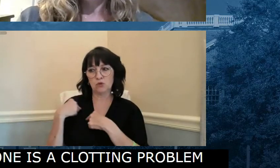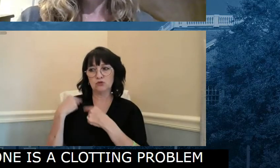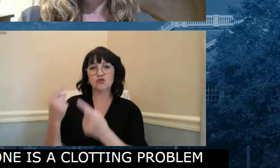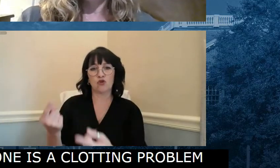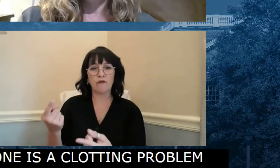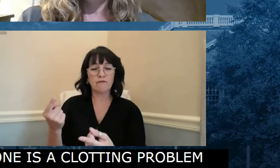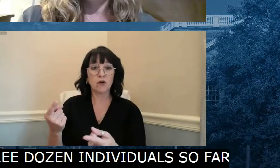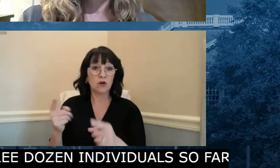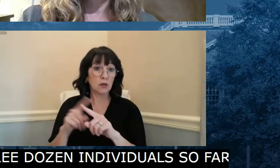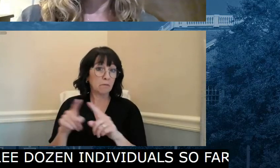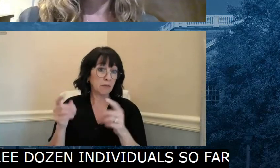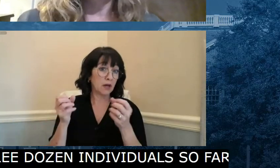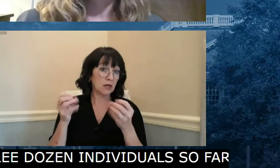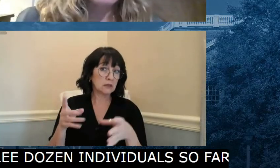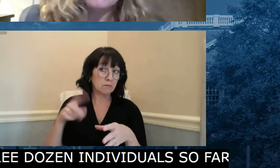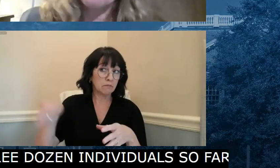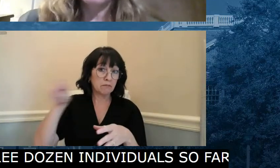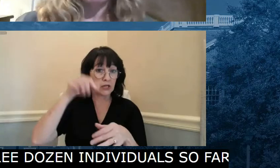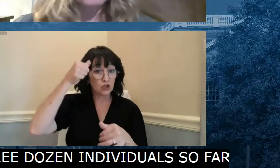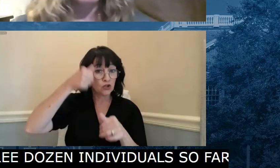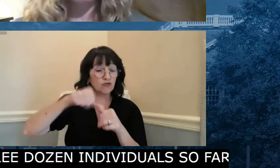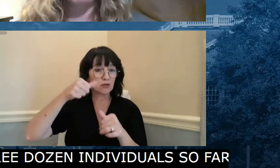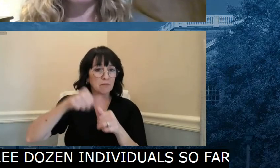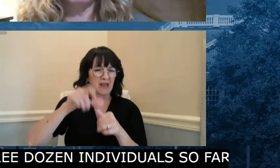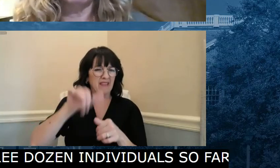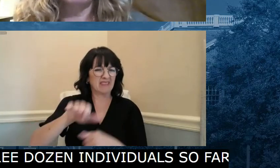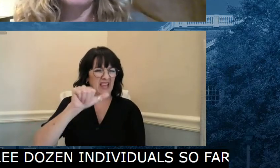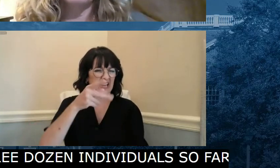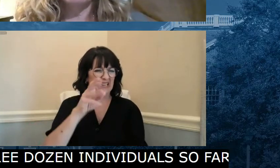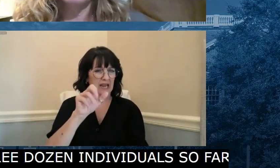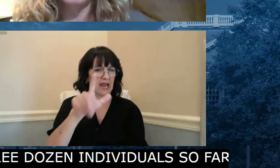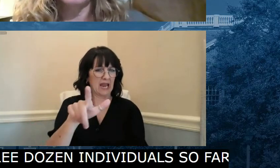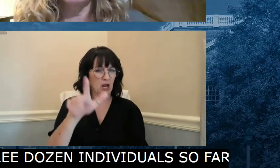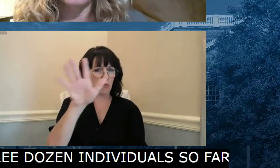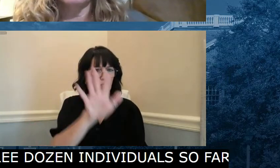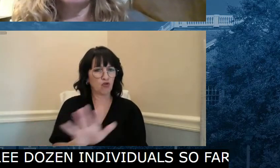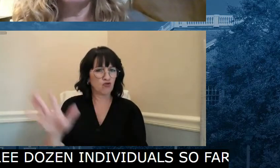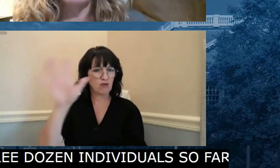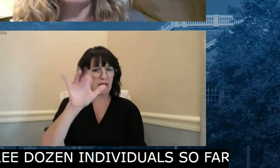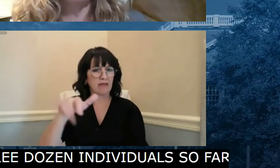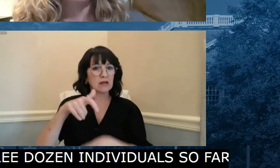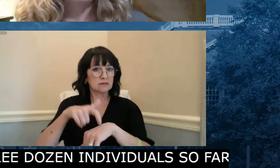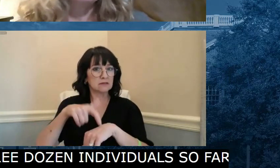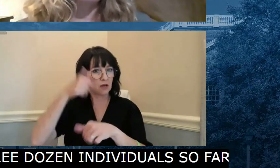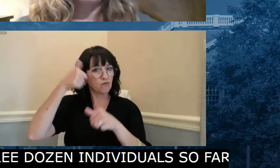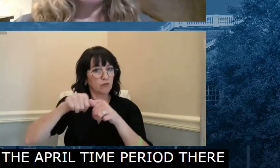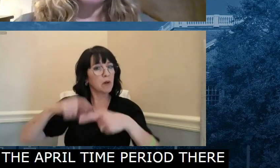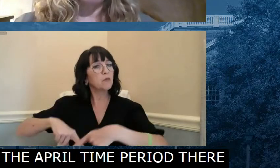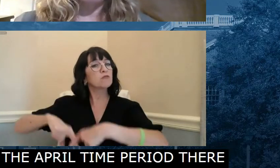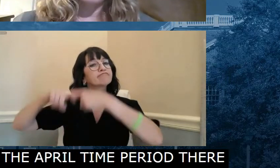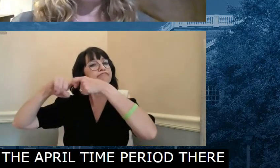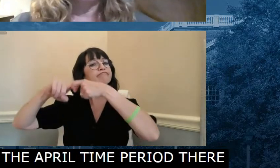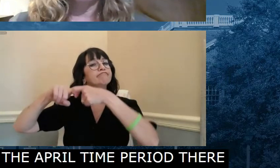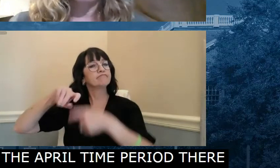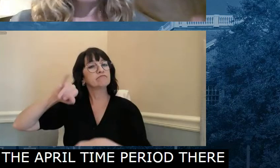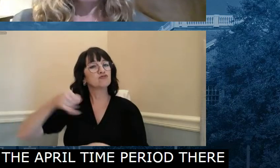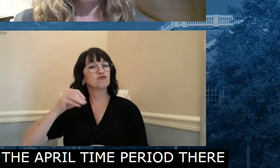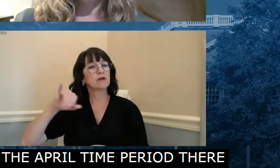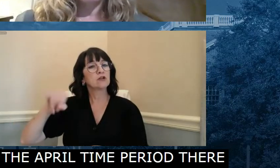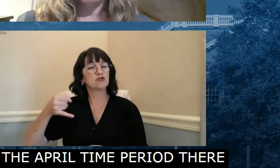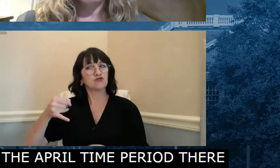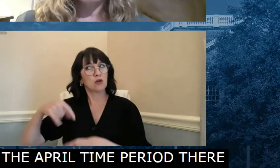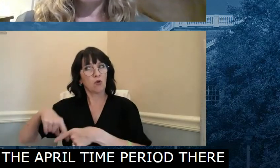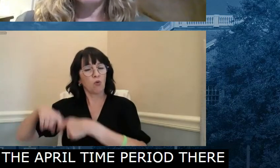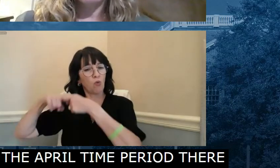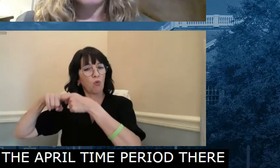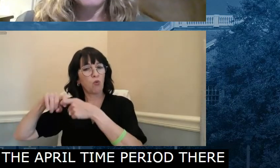recall, in the April time period, there was a short pause for Johnson & Johnson, while really healthcare providers were really